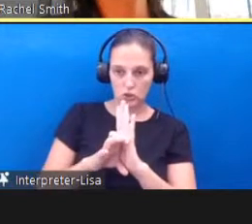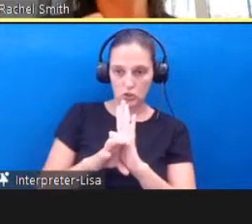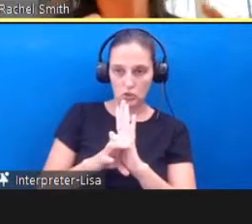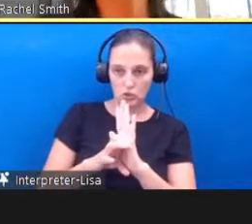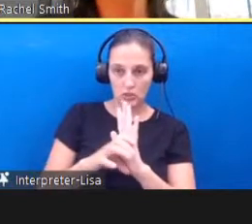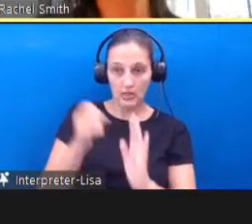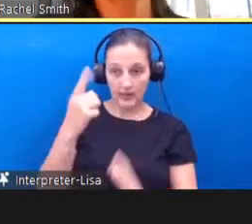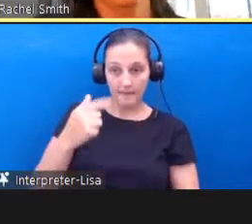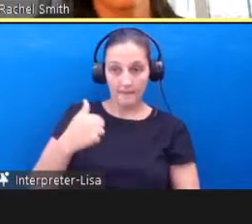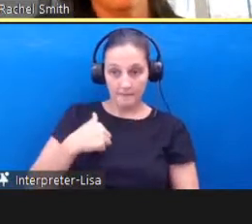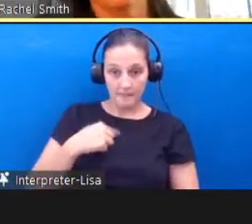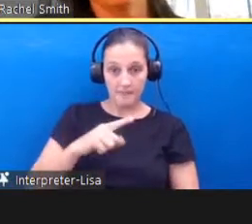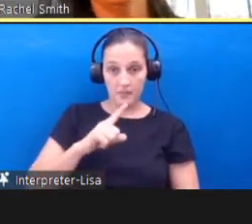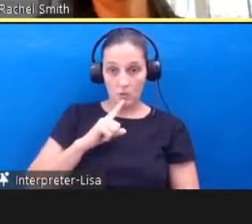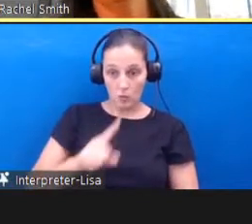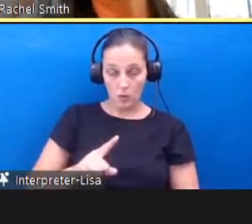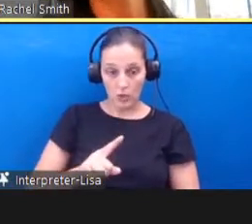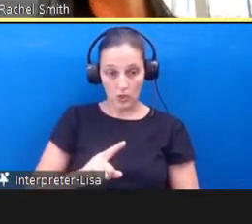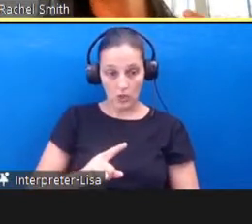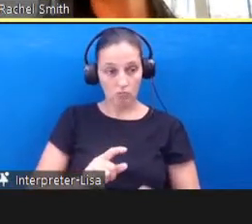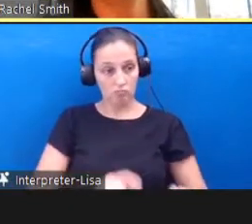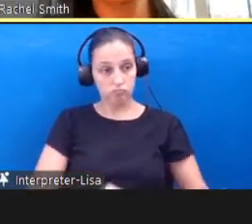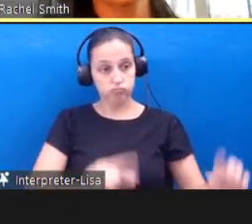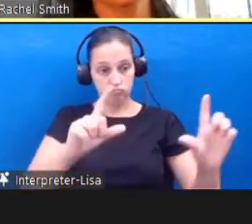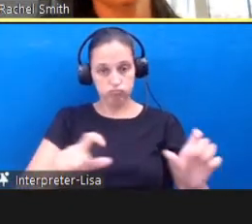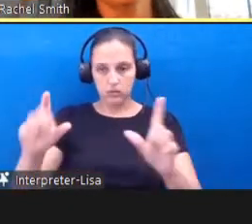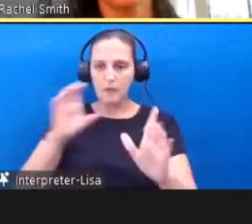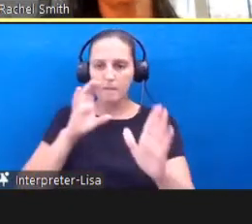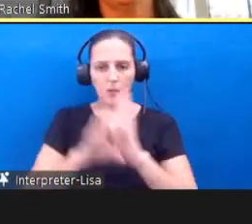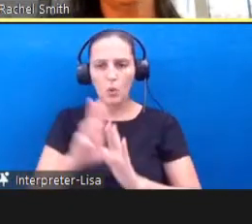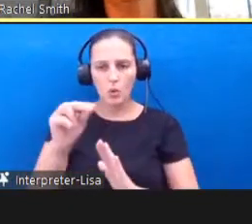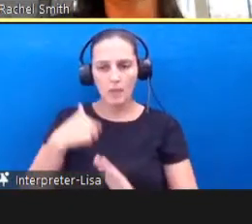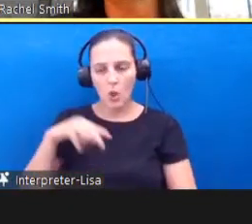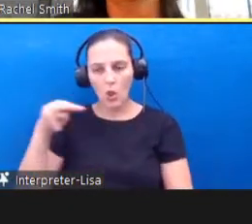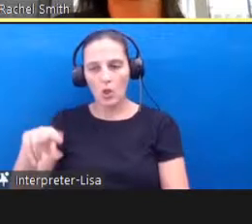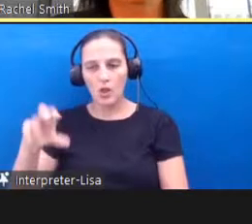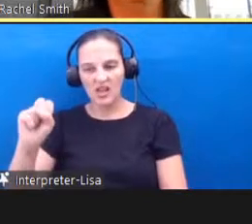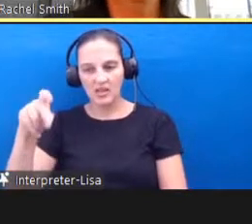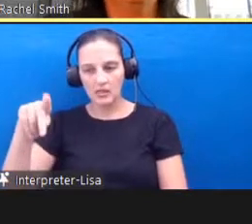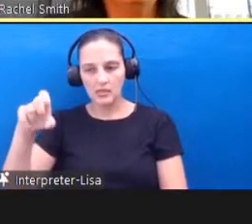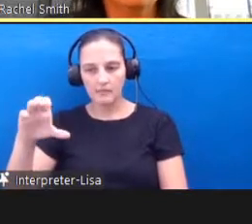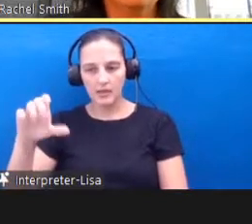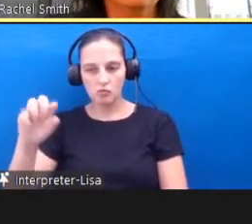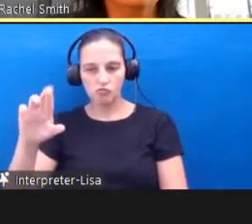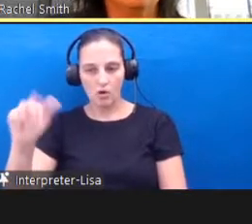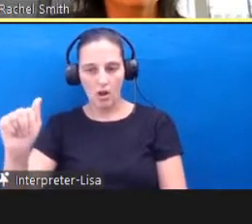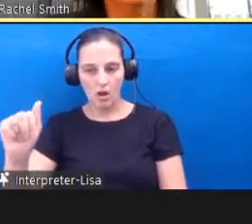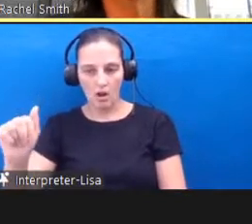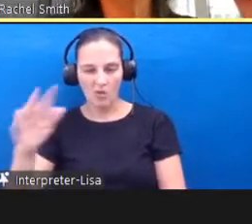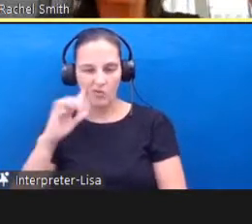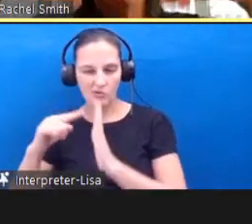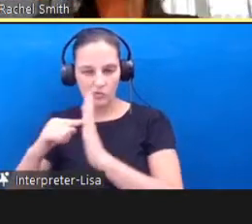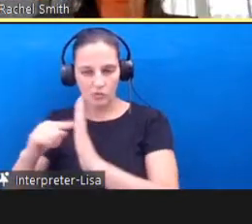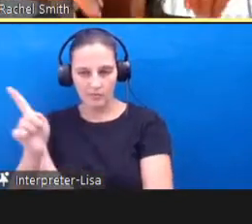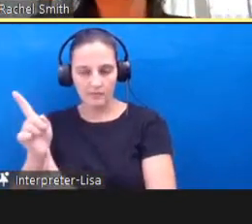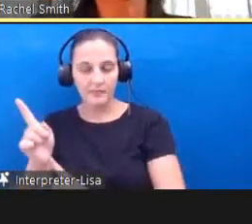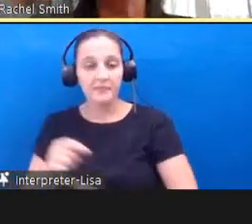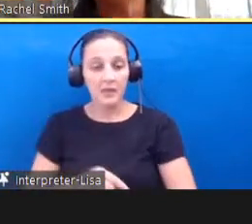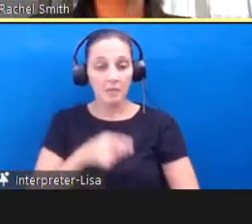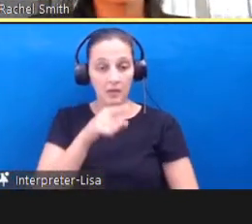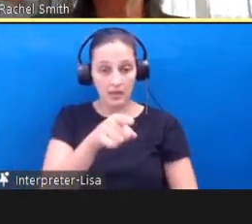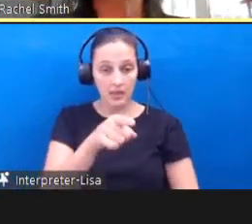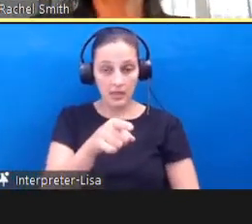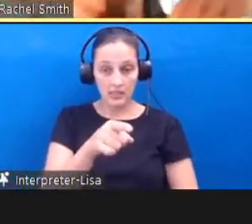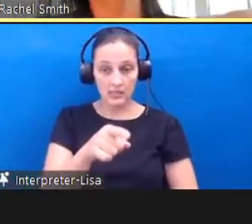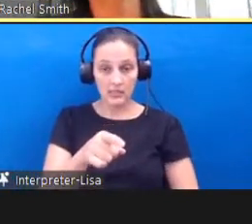actually looking at images necessarily, I'm looking at spectra, and I'll show you what those look like. We convert these images of lines